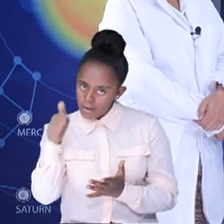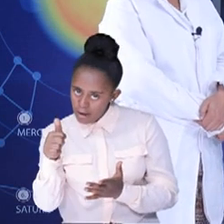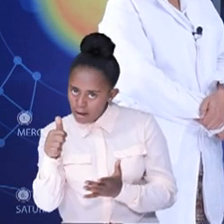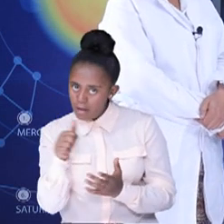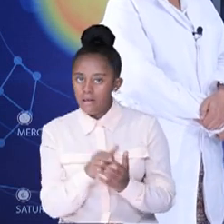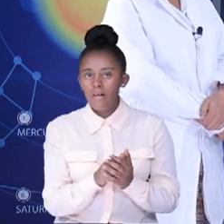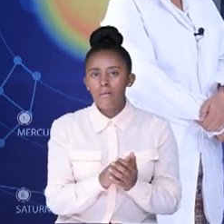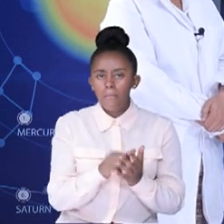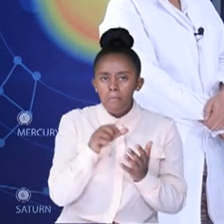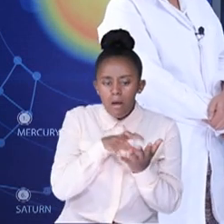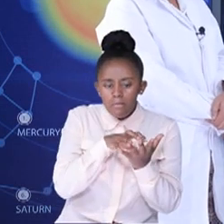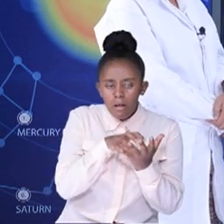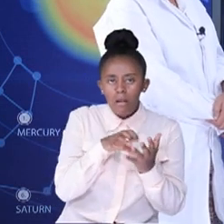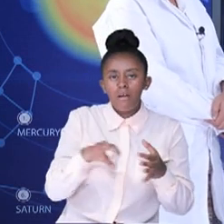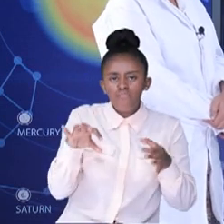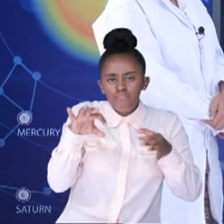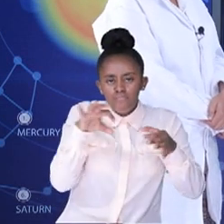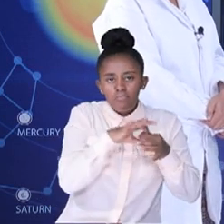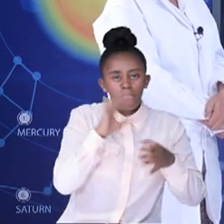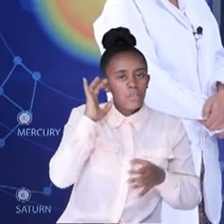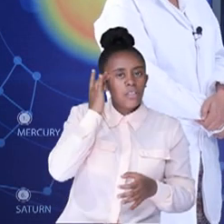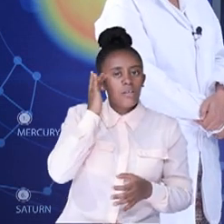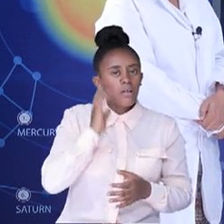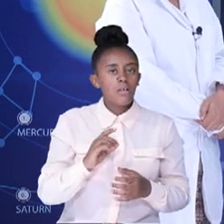expected to list 5 diseases.